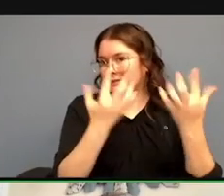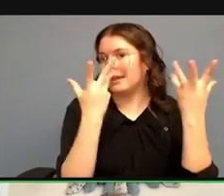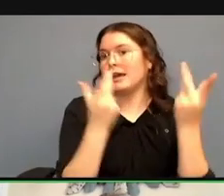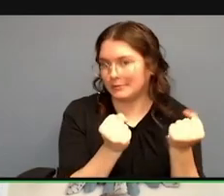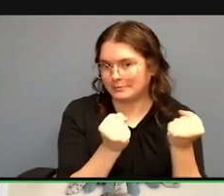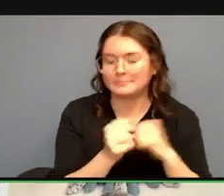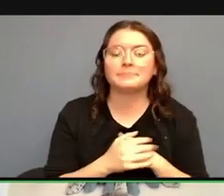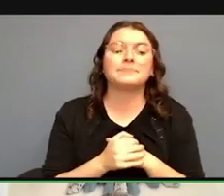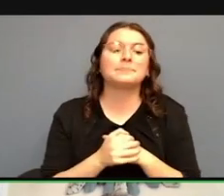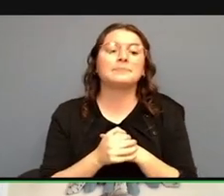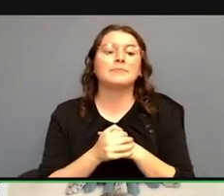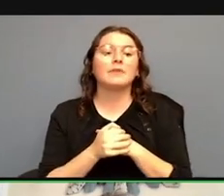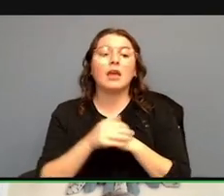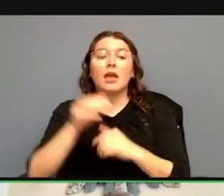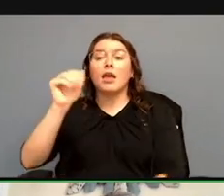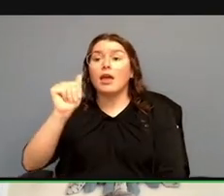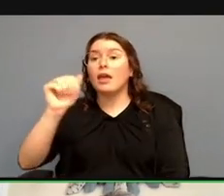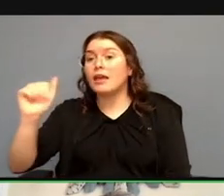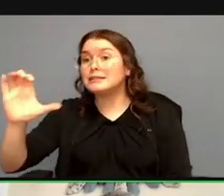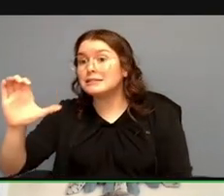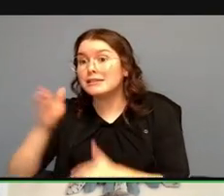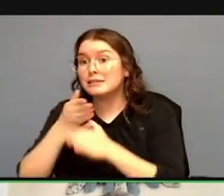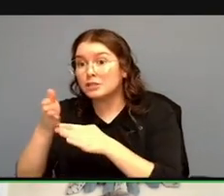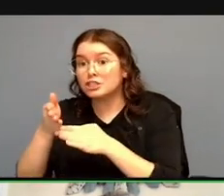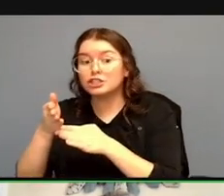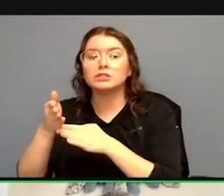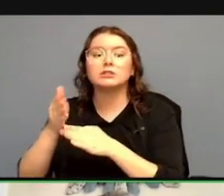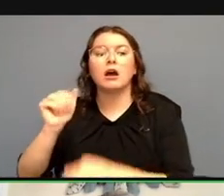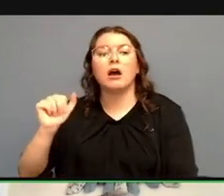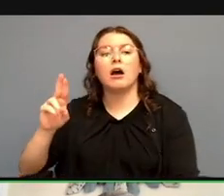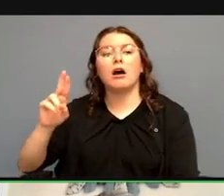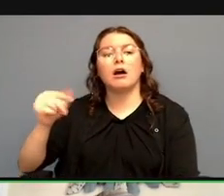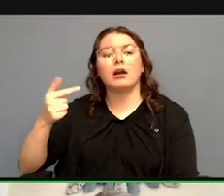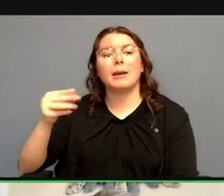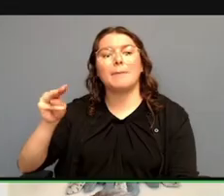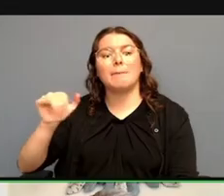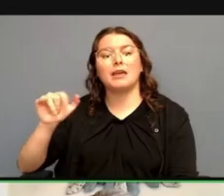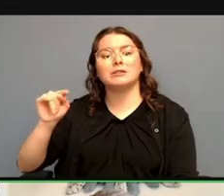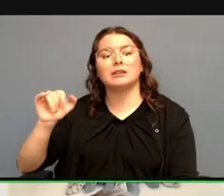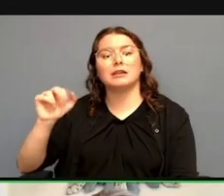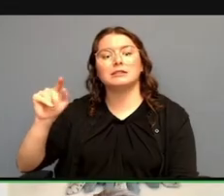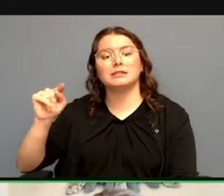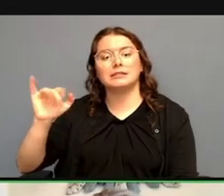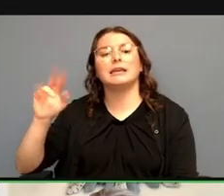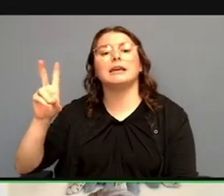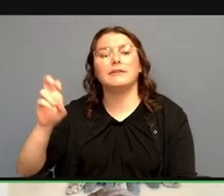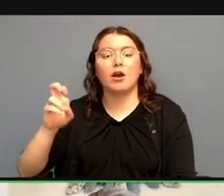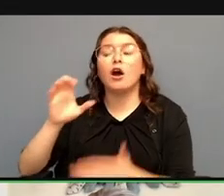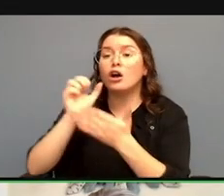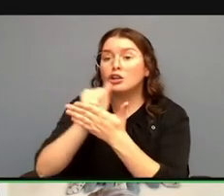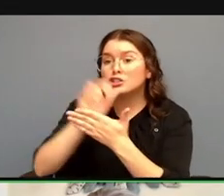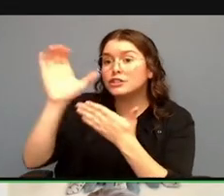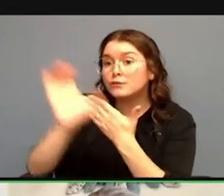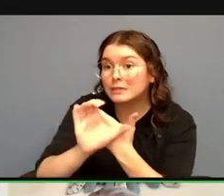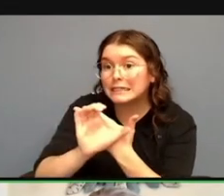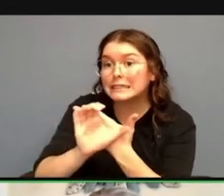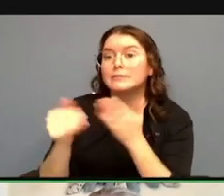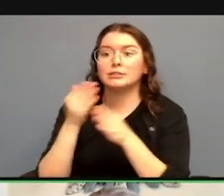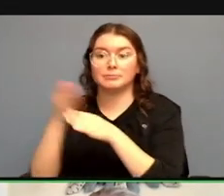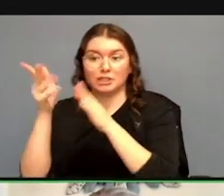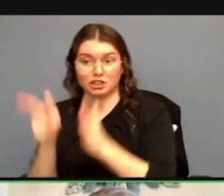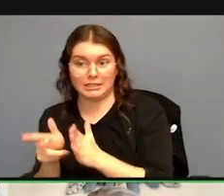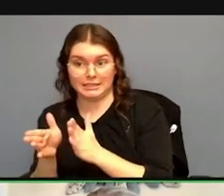An AAC specialist, that's an augmentative and alternative communication specialist. That would be someone who